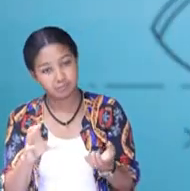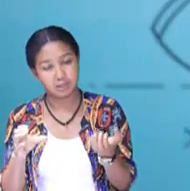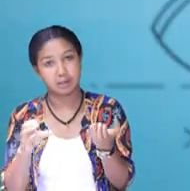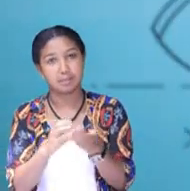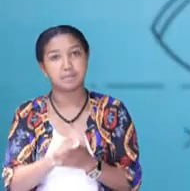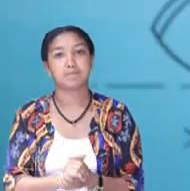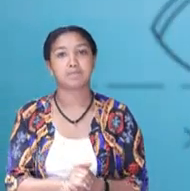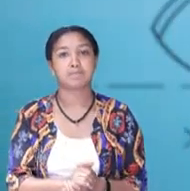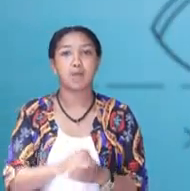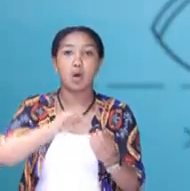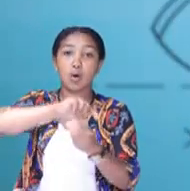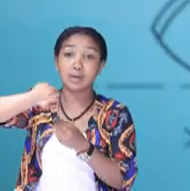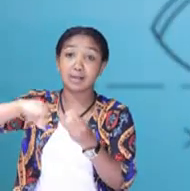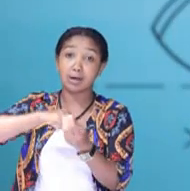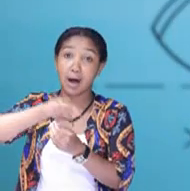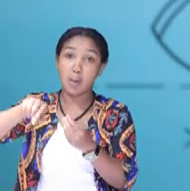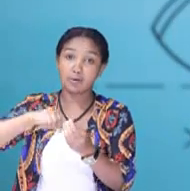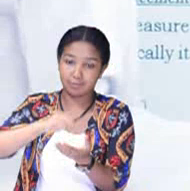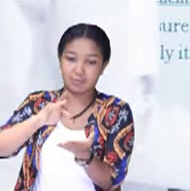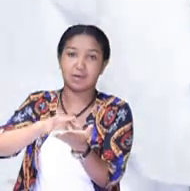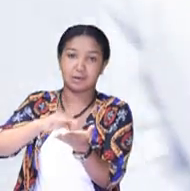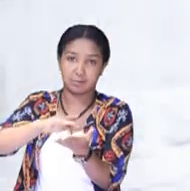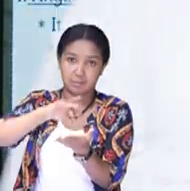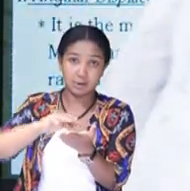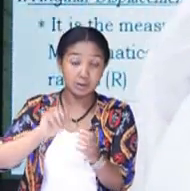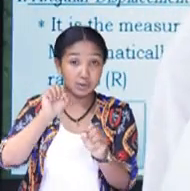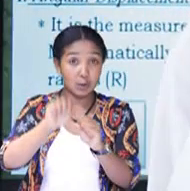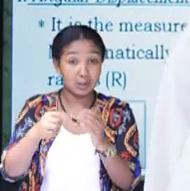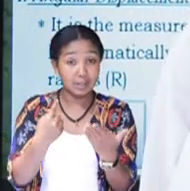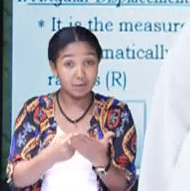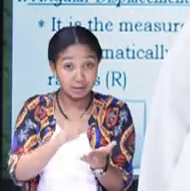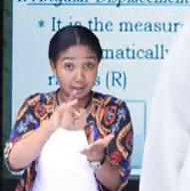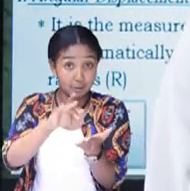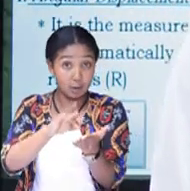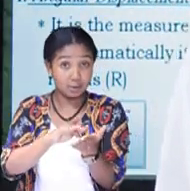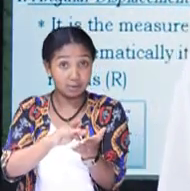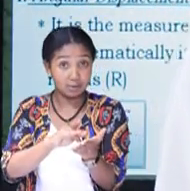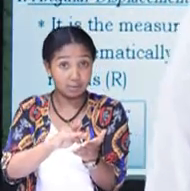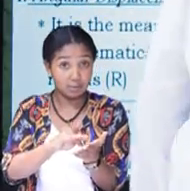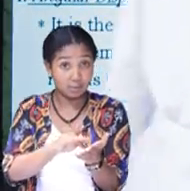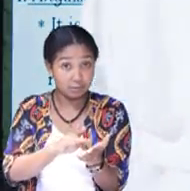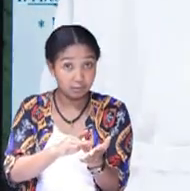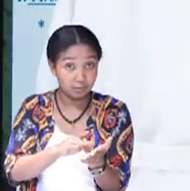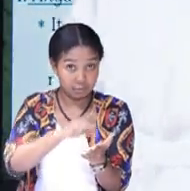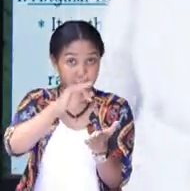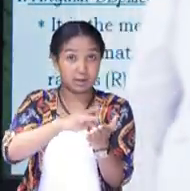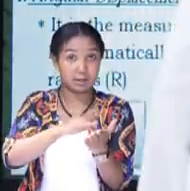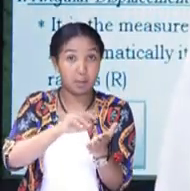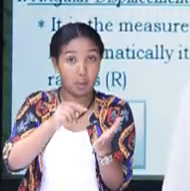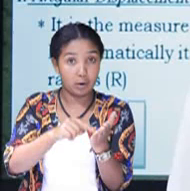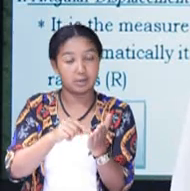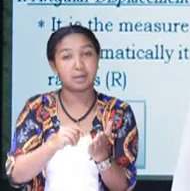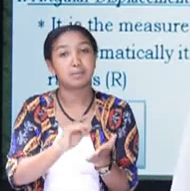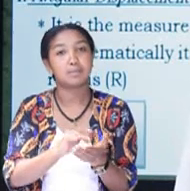disk rotating about its fixed axis. Therefore, in this point, let's take a reference point here. We have a